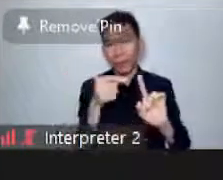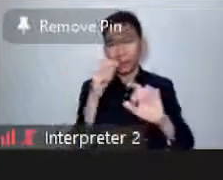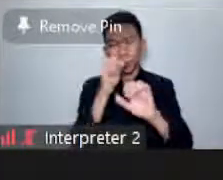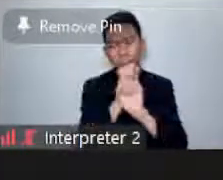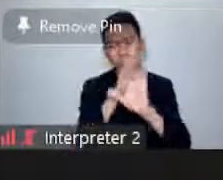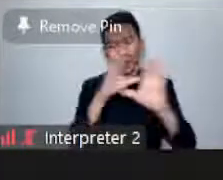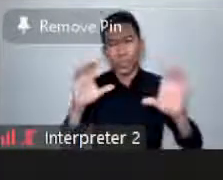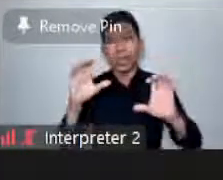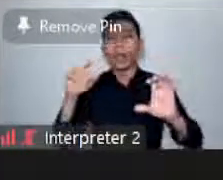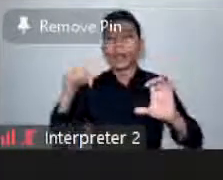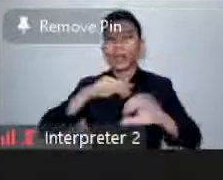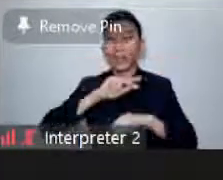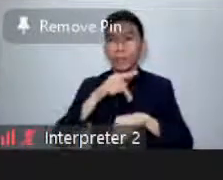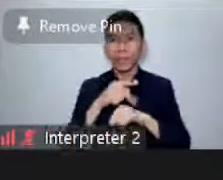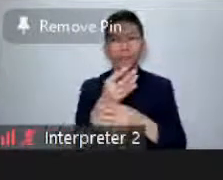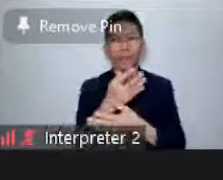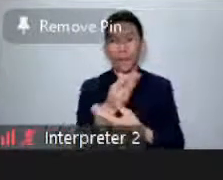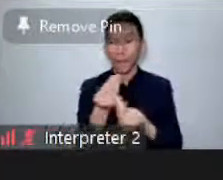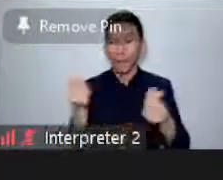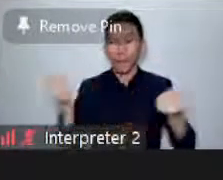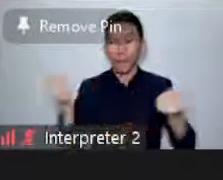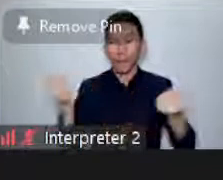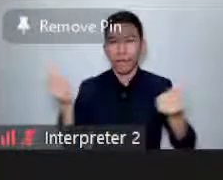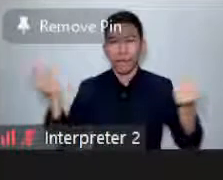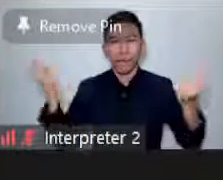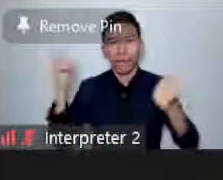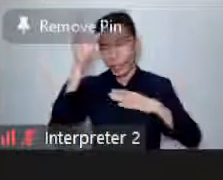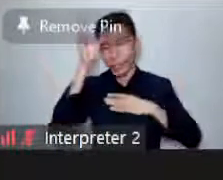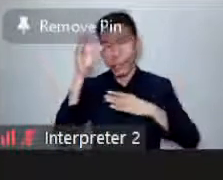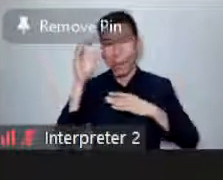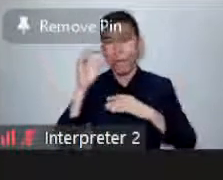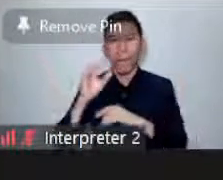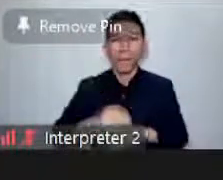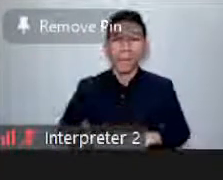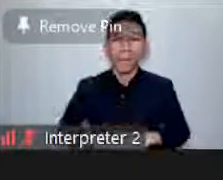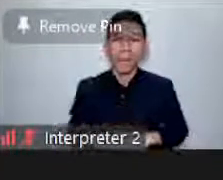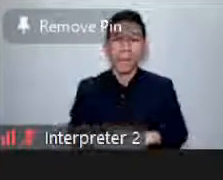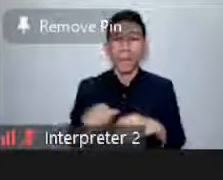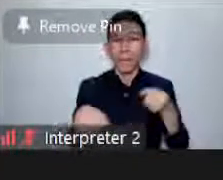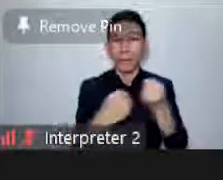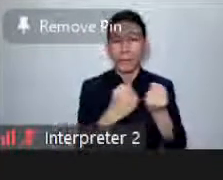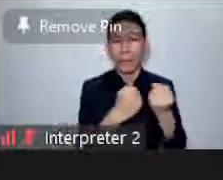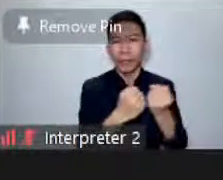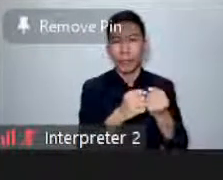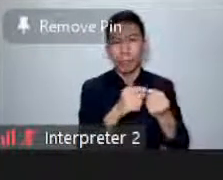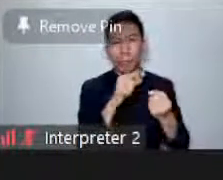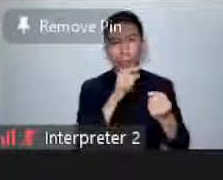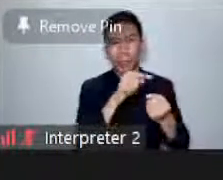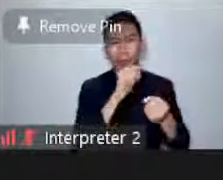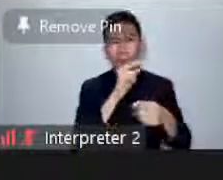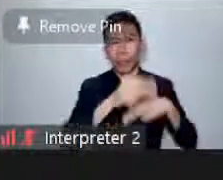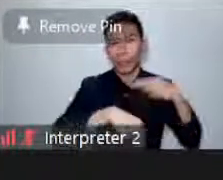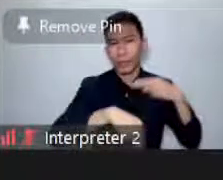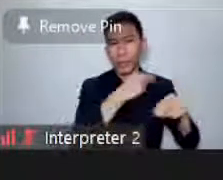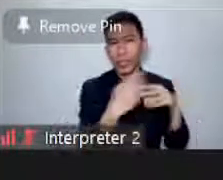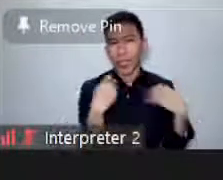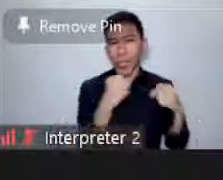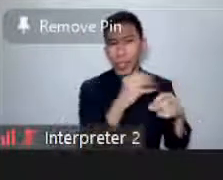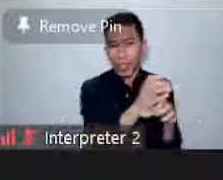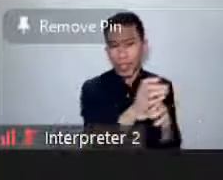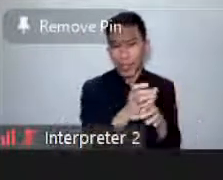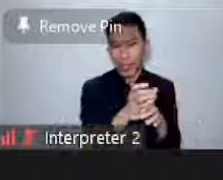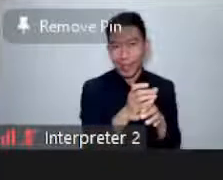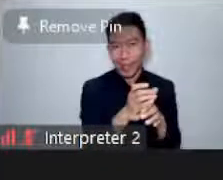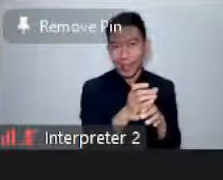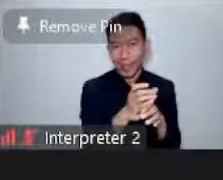from the Burden of Cancer, supports the vision of universal health care, wherein Filipinos are among the healthiest people